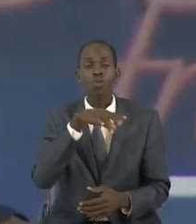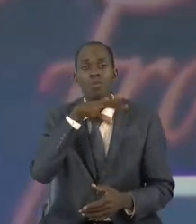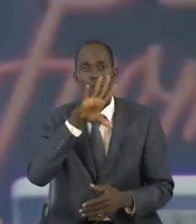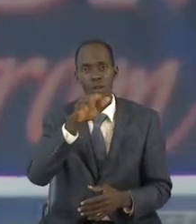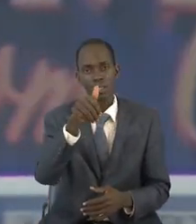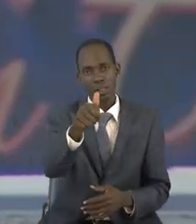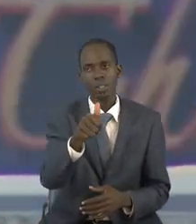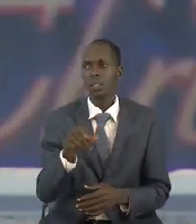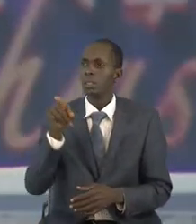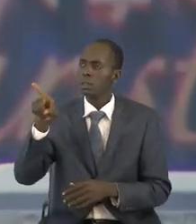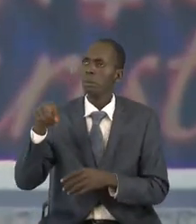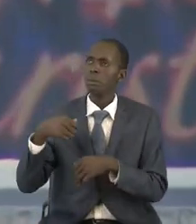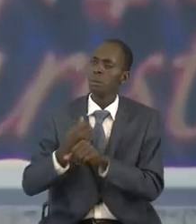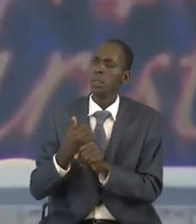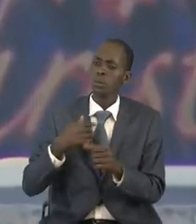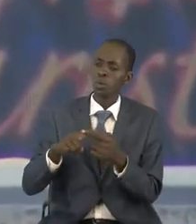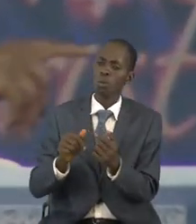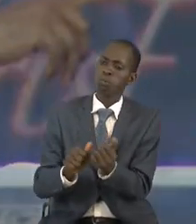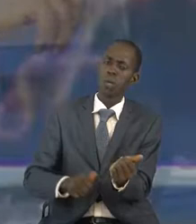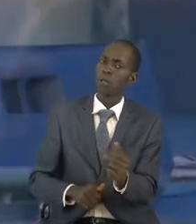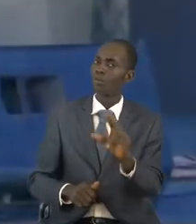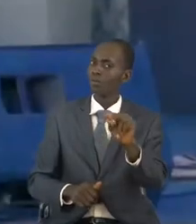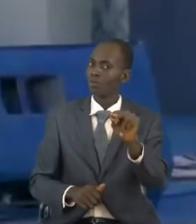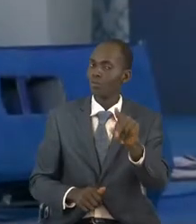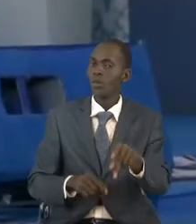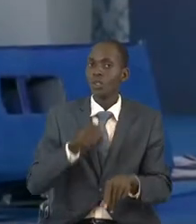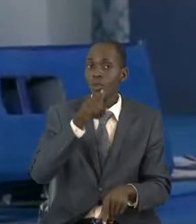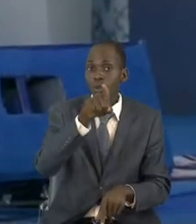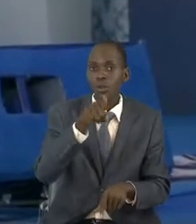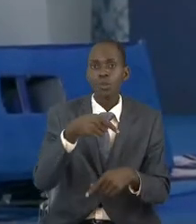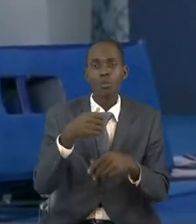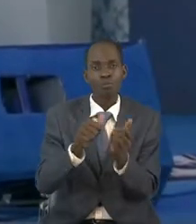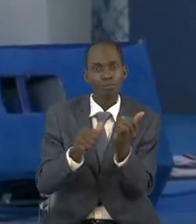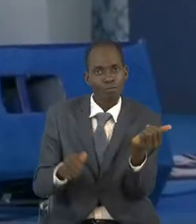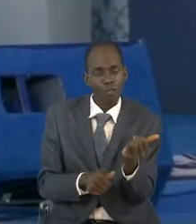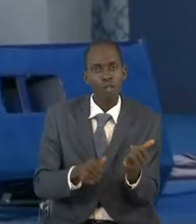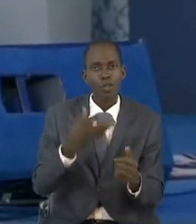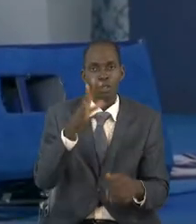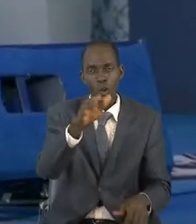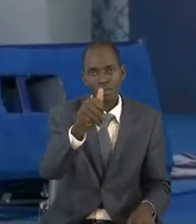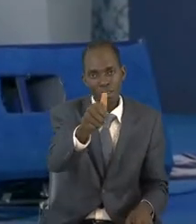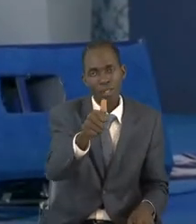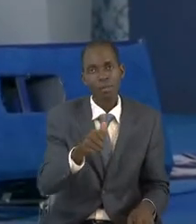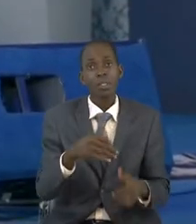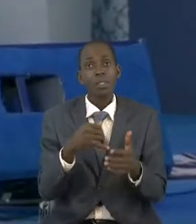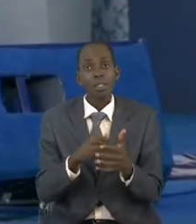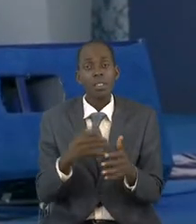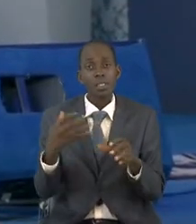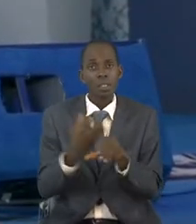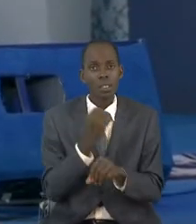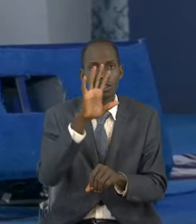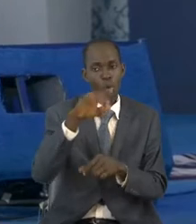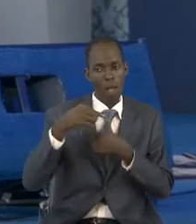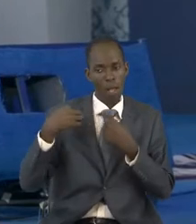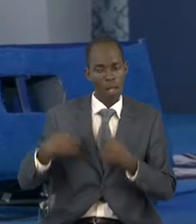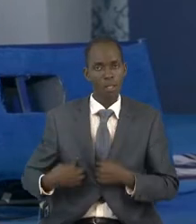They made me backslide. Don't say that again. You backslid yourself. It takes your heart, your